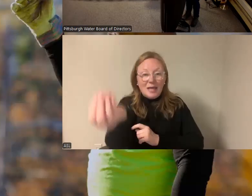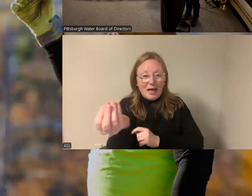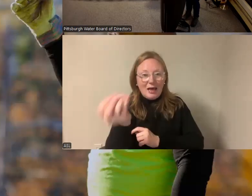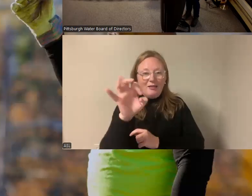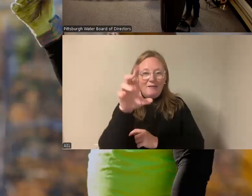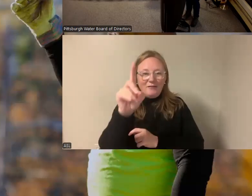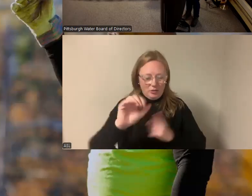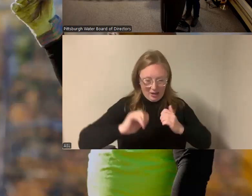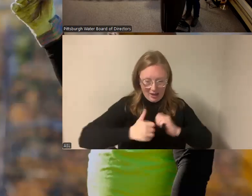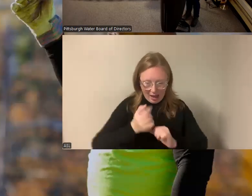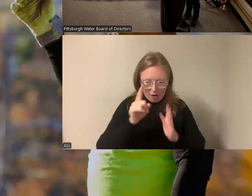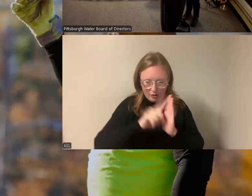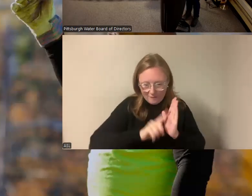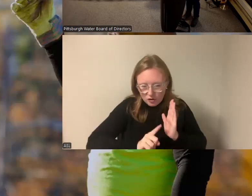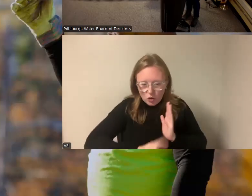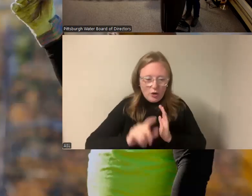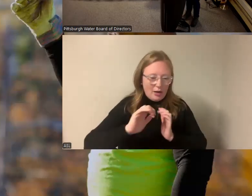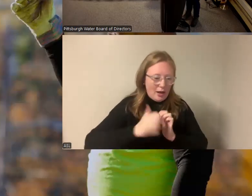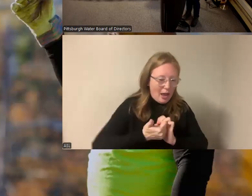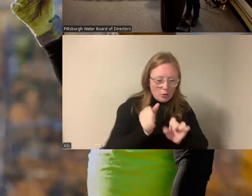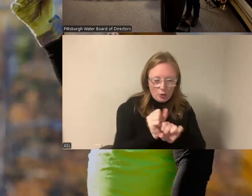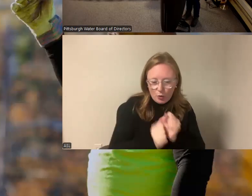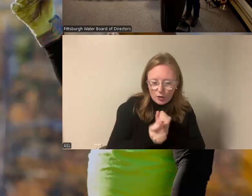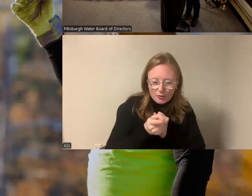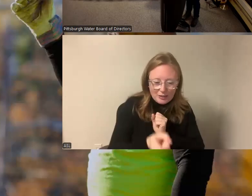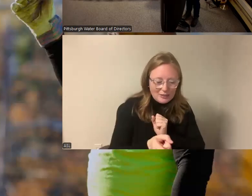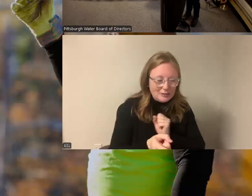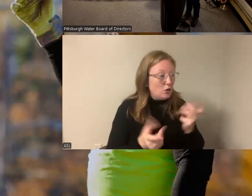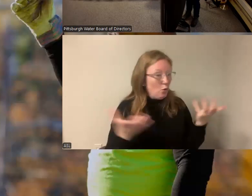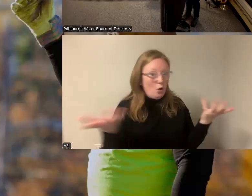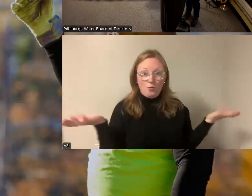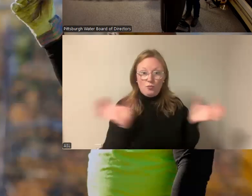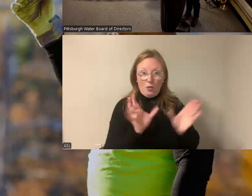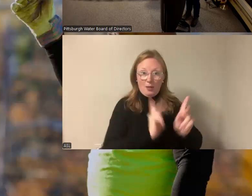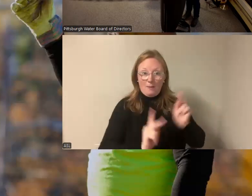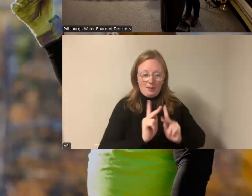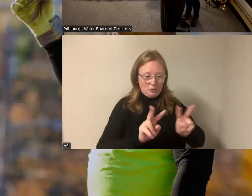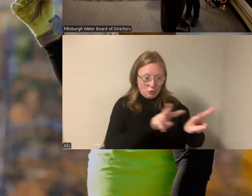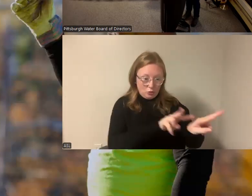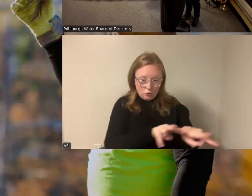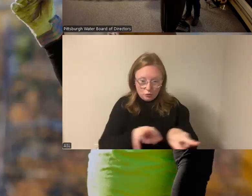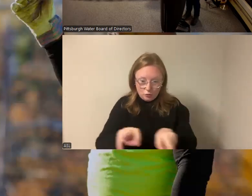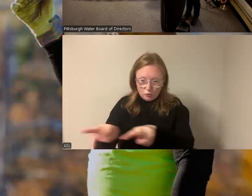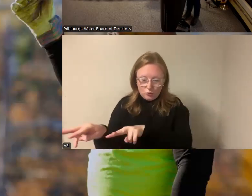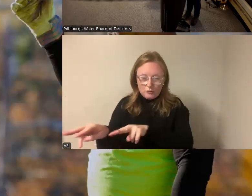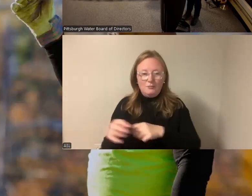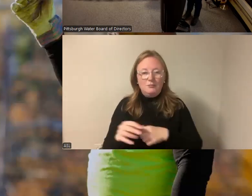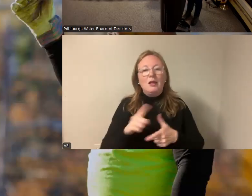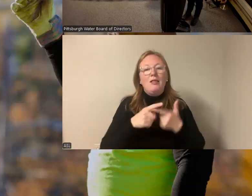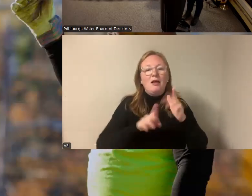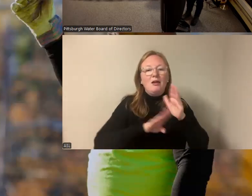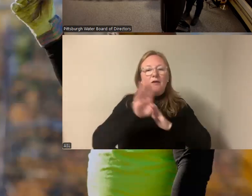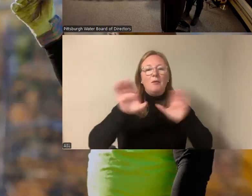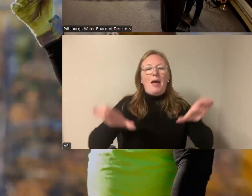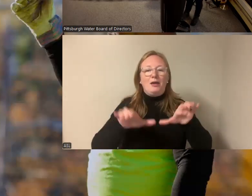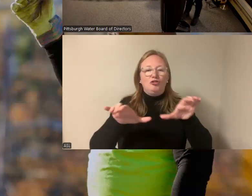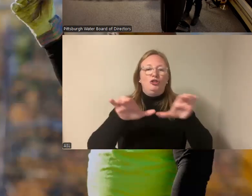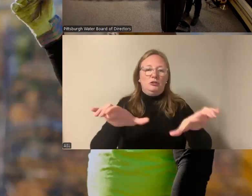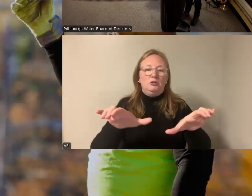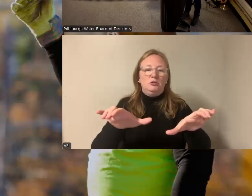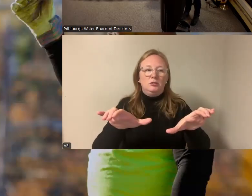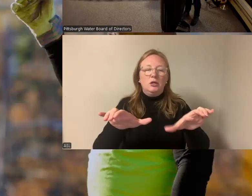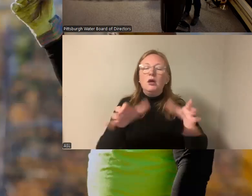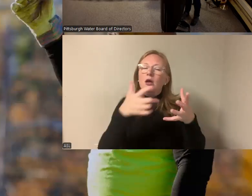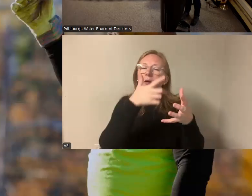how it's inventoried or what it looks like out there to make work observations. And then we'll develop some actions or improvements to help us move closer to that